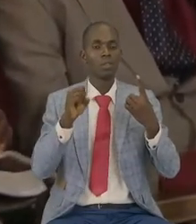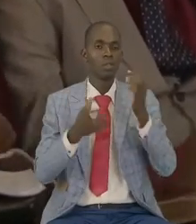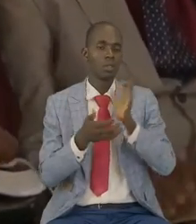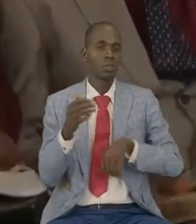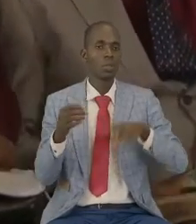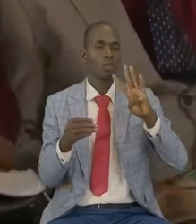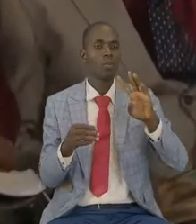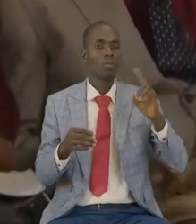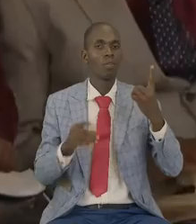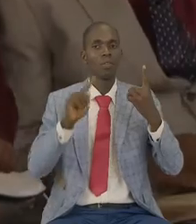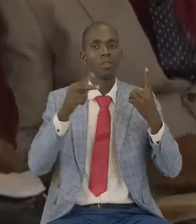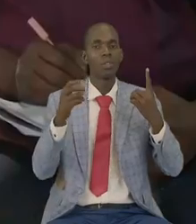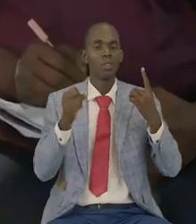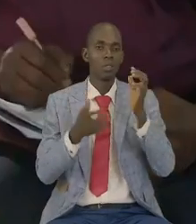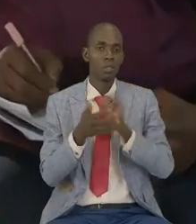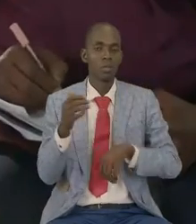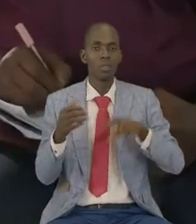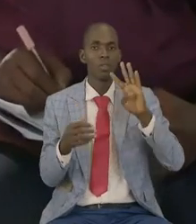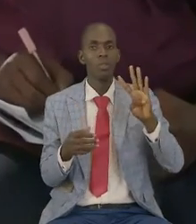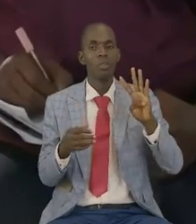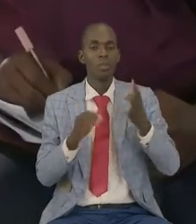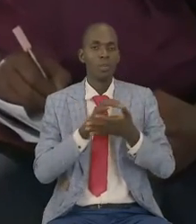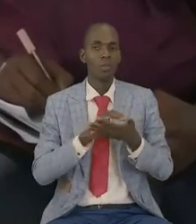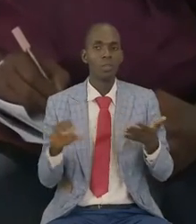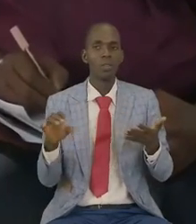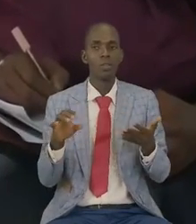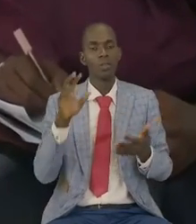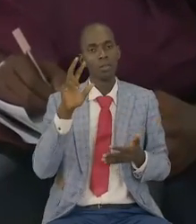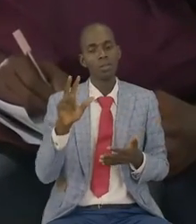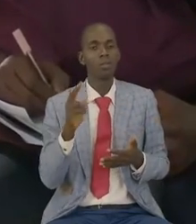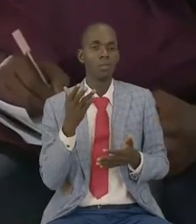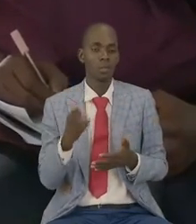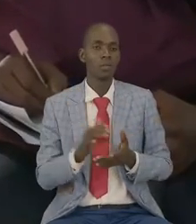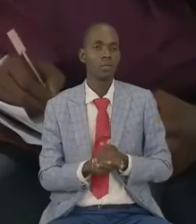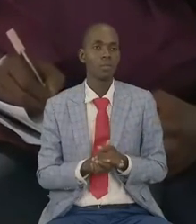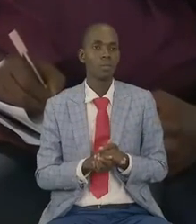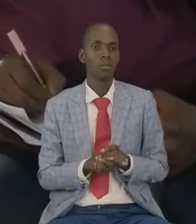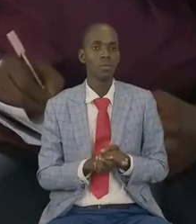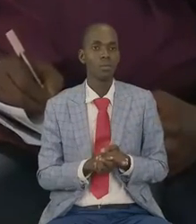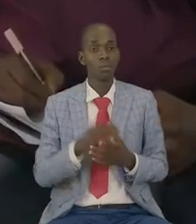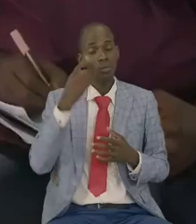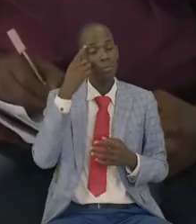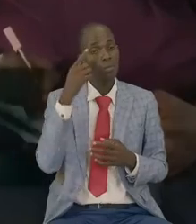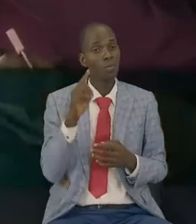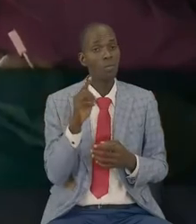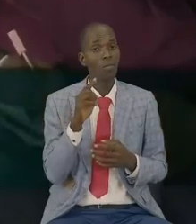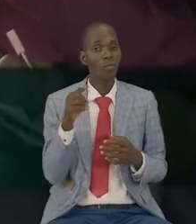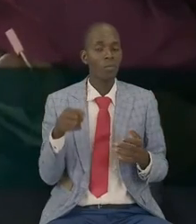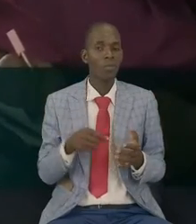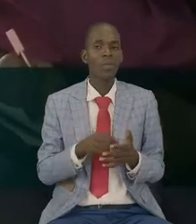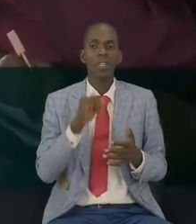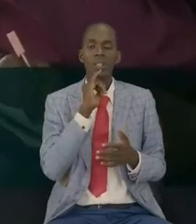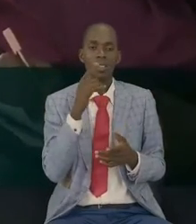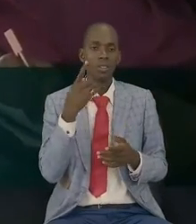1 Thessalonians chapter 4. And I'm reading from verse 3 there. It says, for this is the will